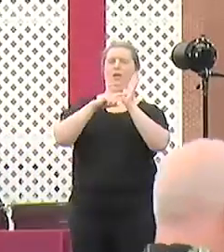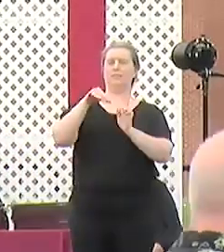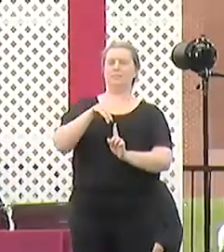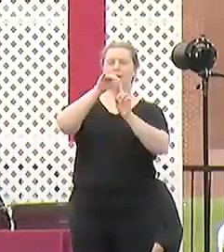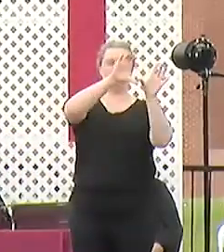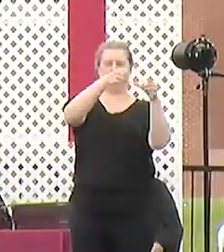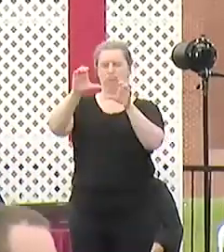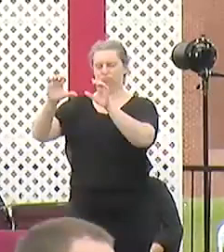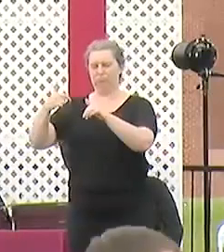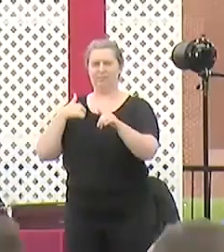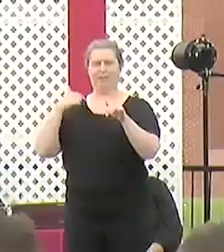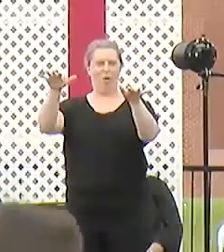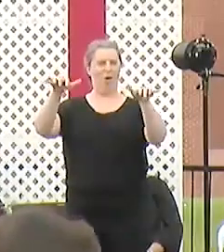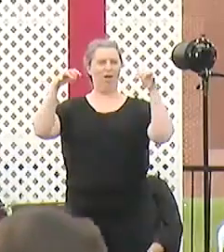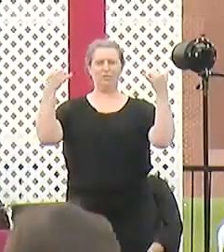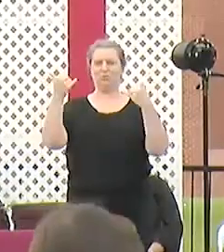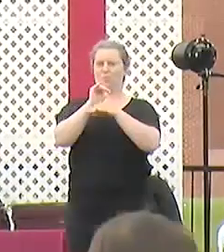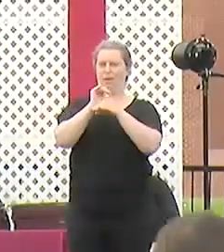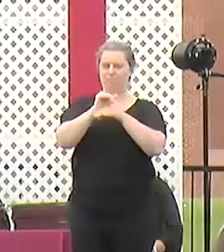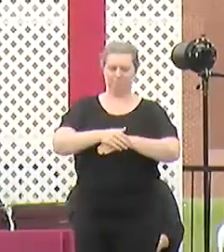groups of people in our audience this evening.